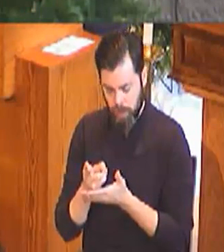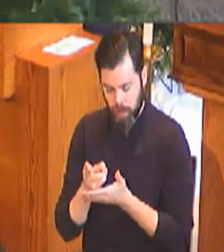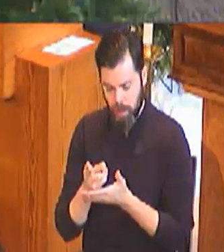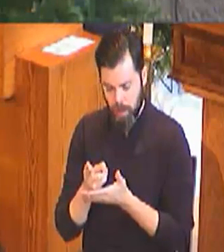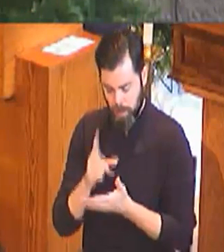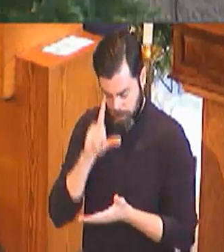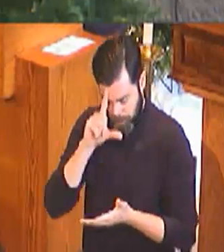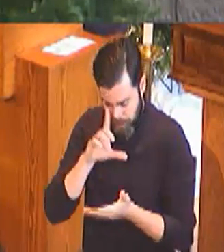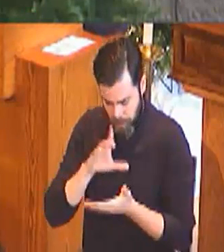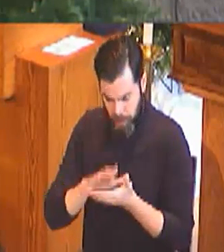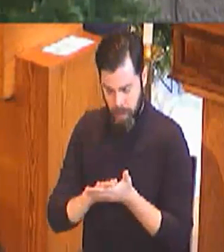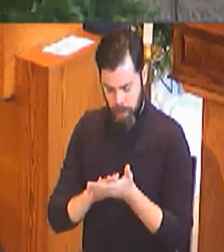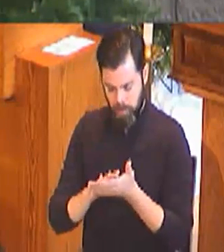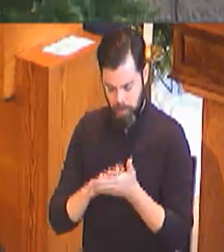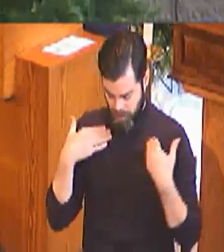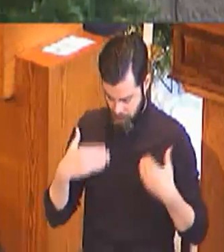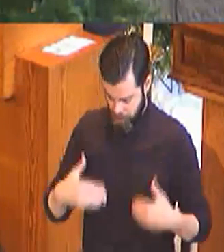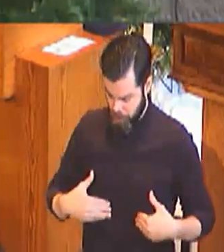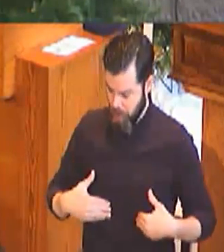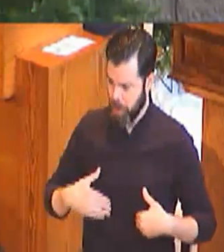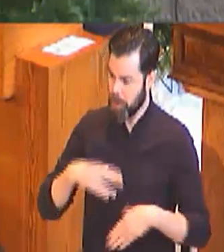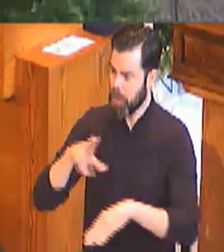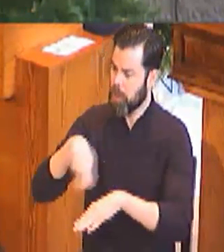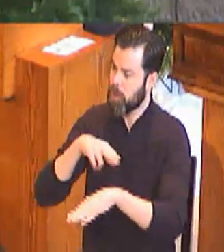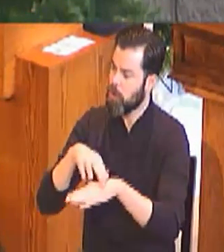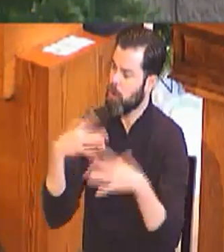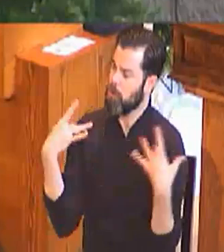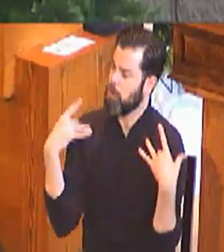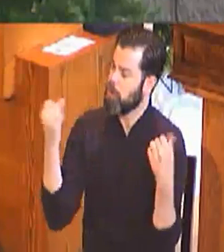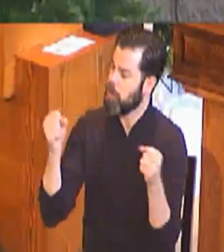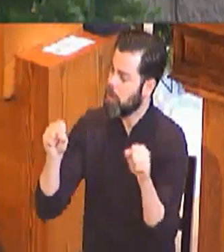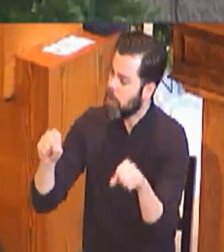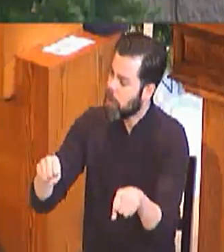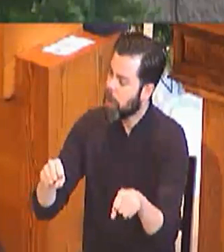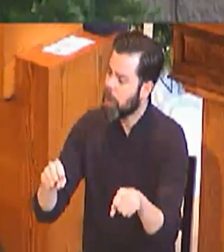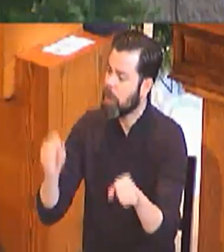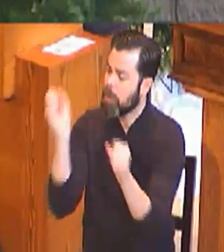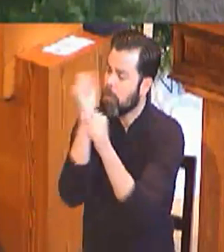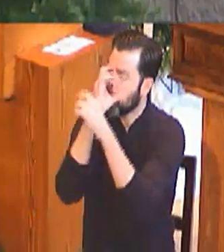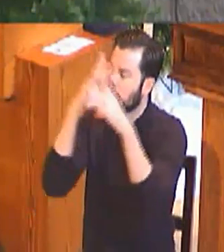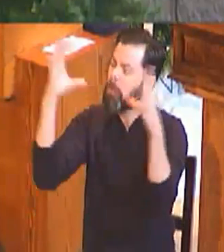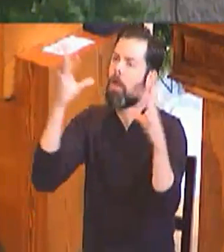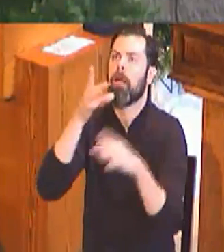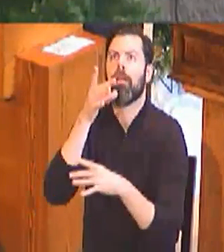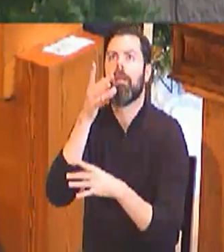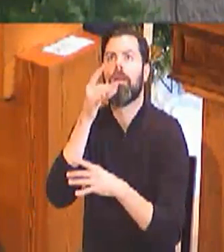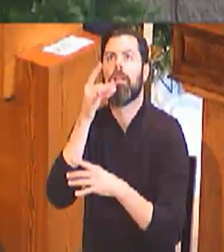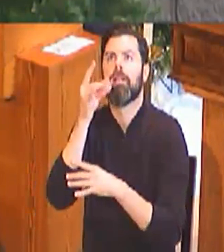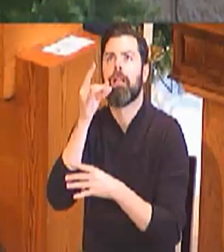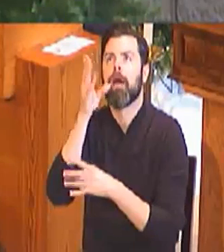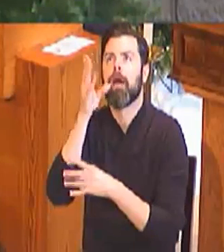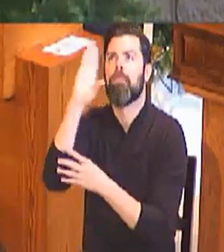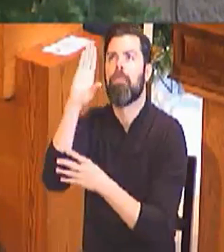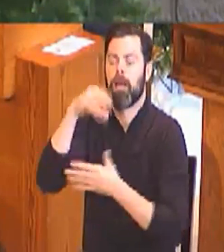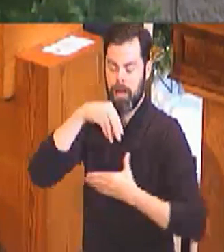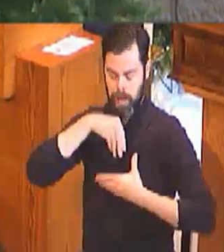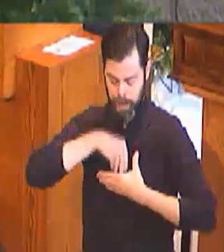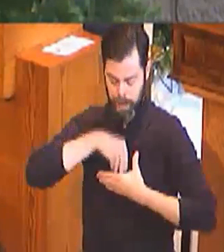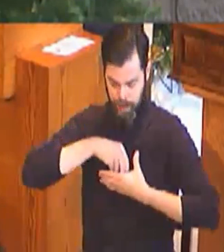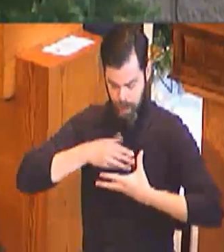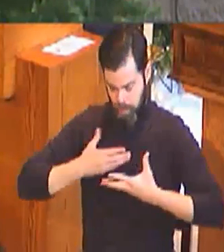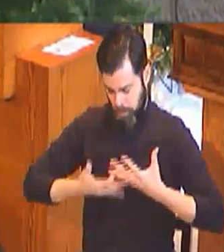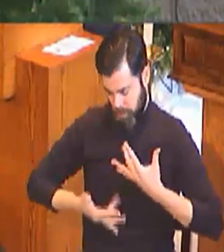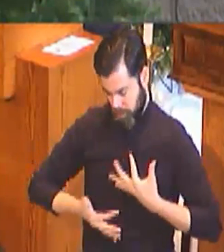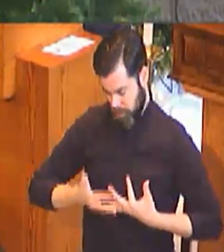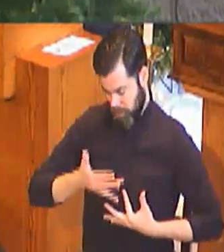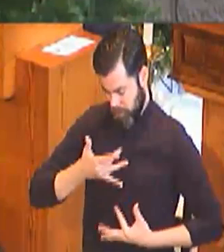ability and envision the radiating light of God working in me now to